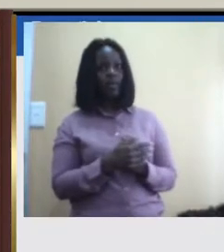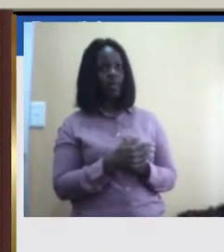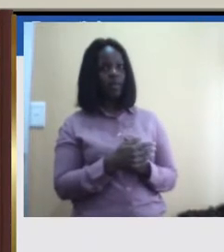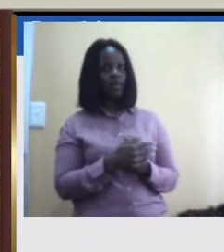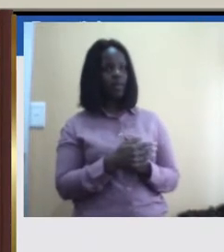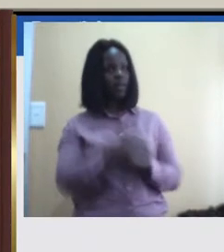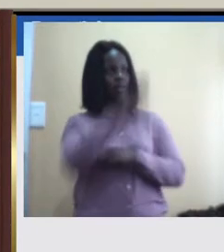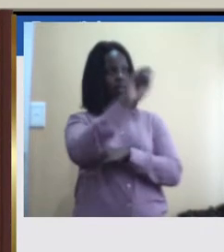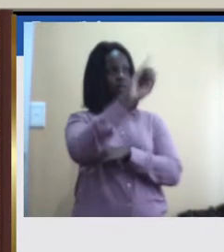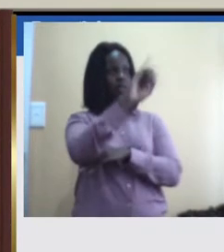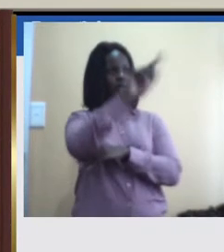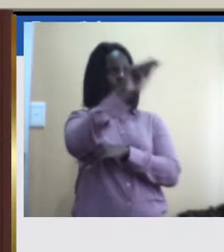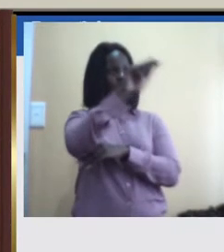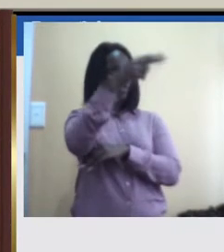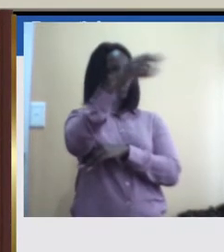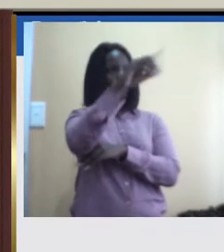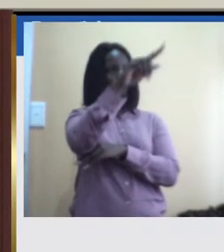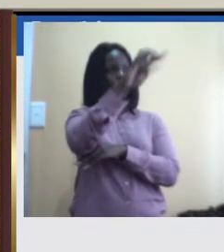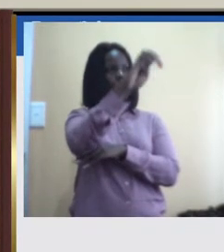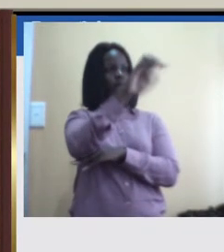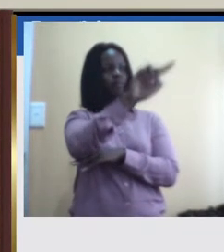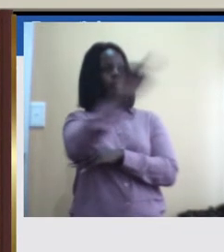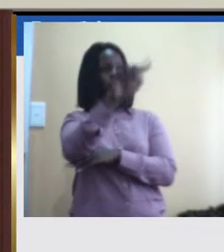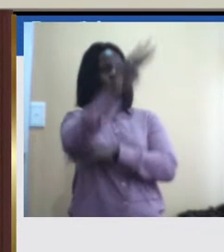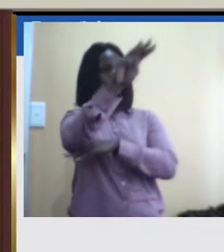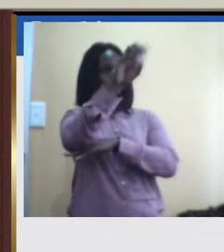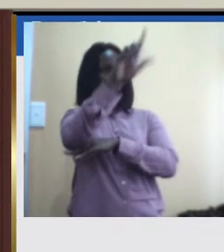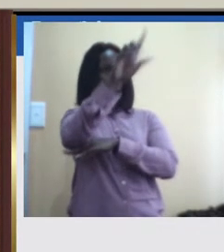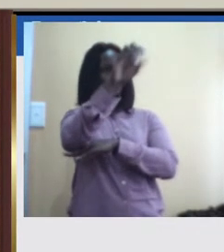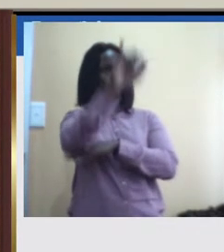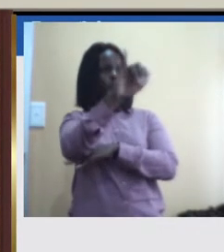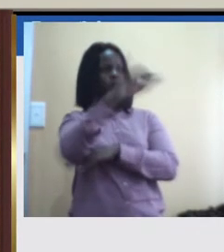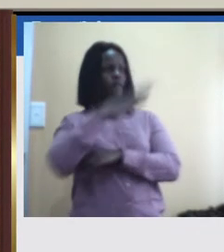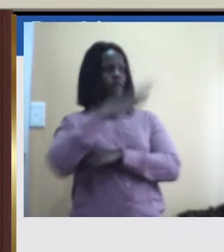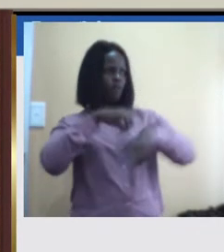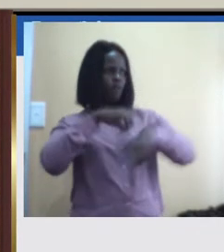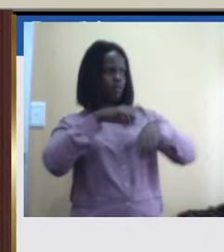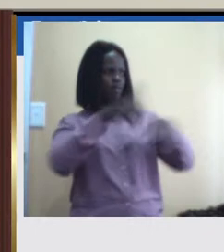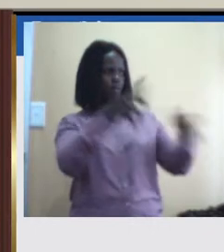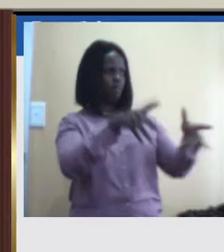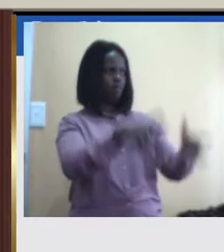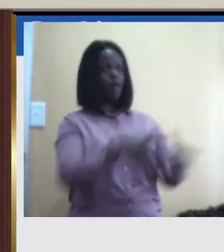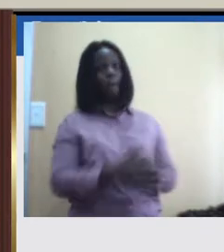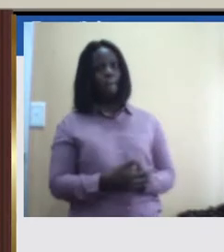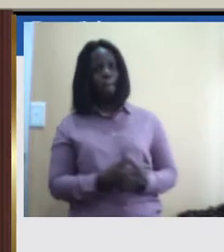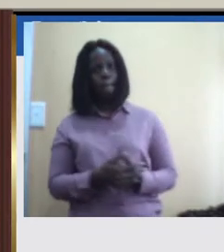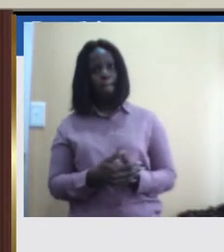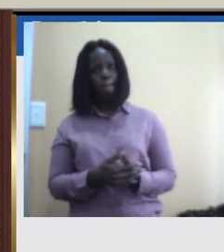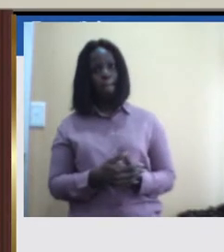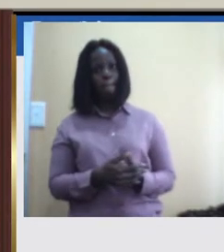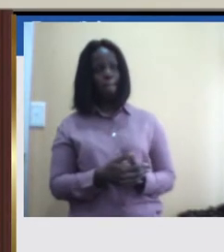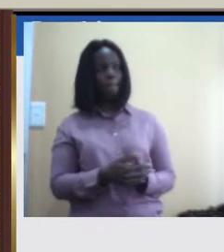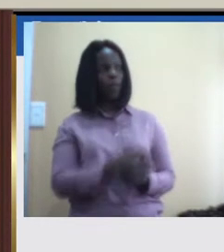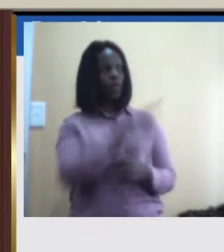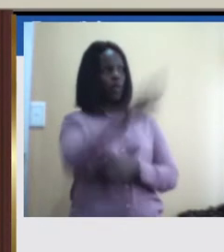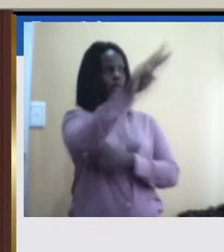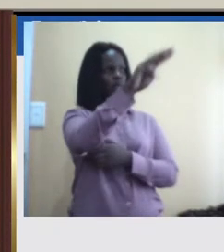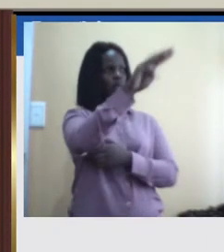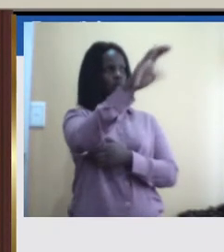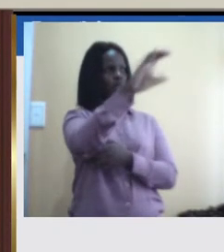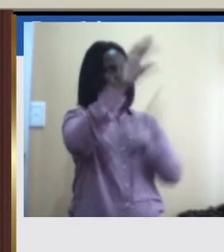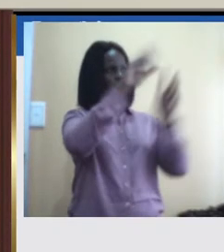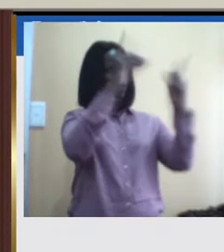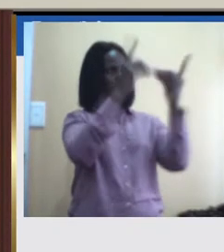BN Sithole Mloyi. I'm going to afford you an opportunity as an MEC of the department